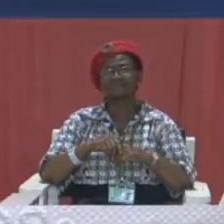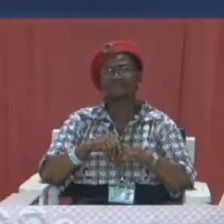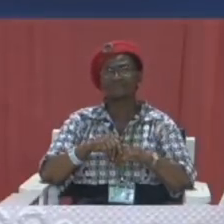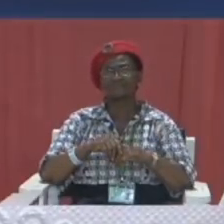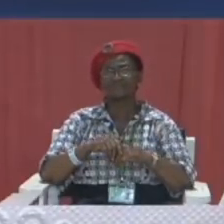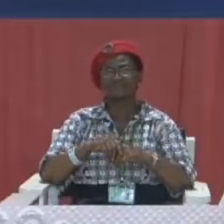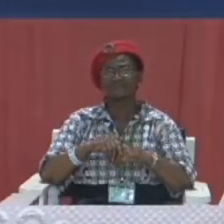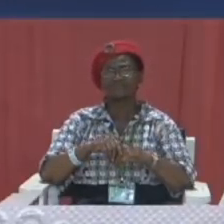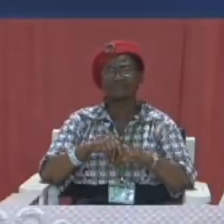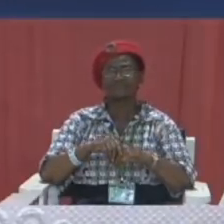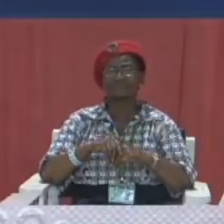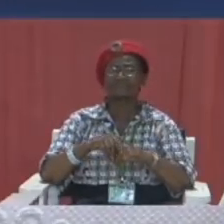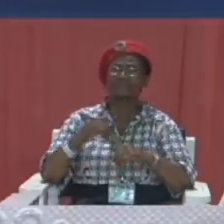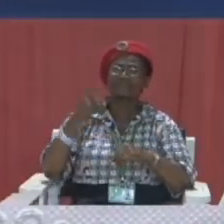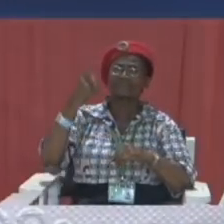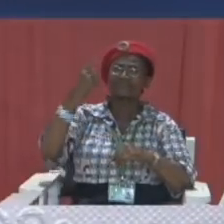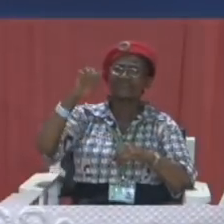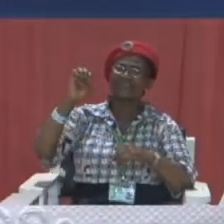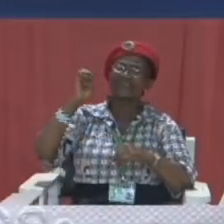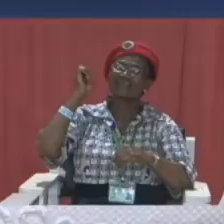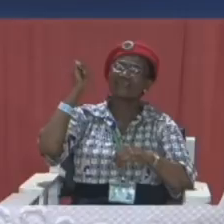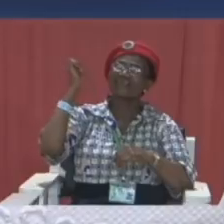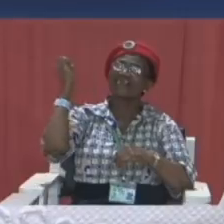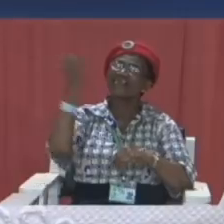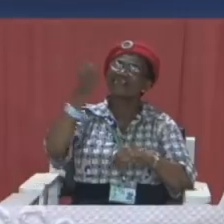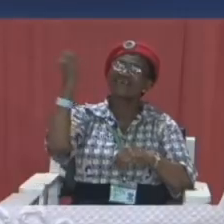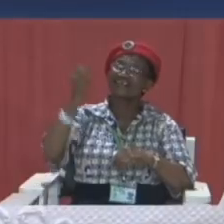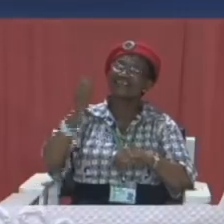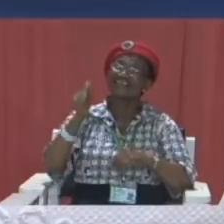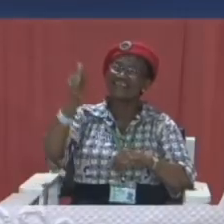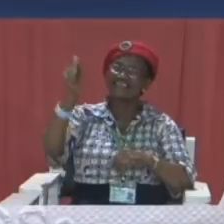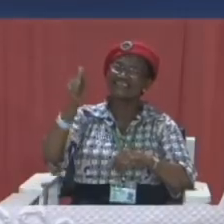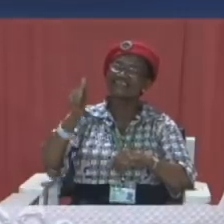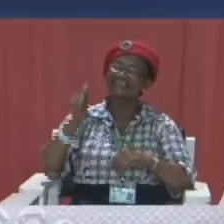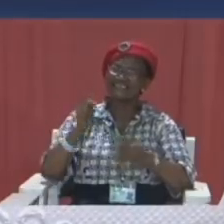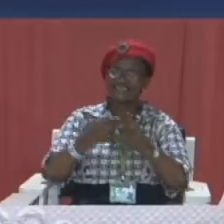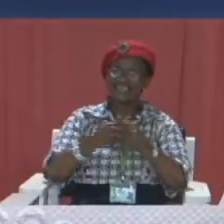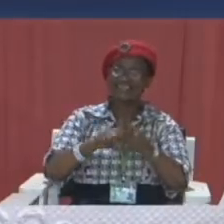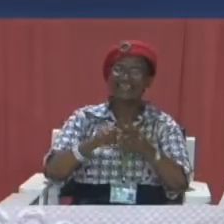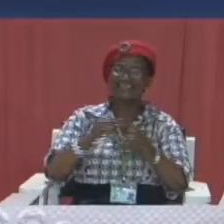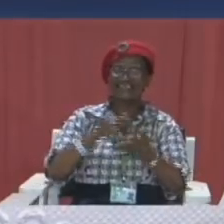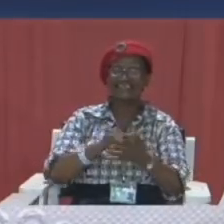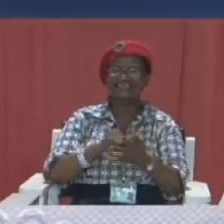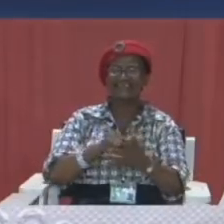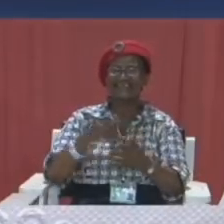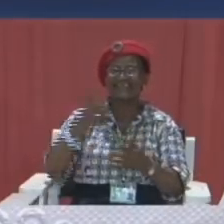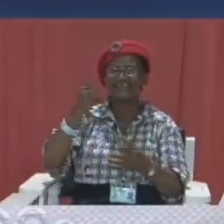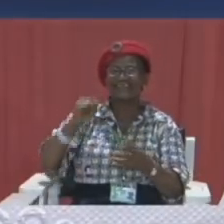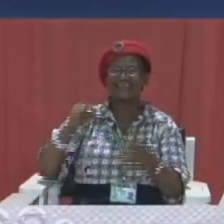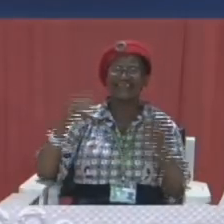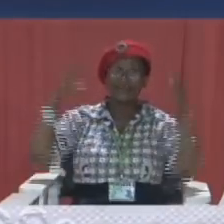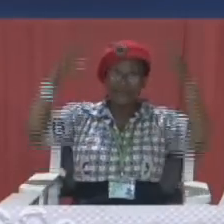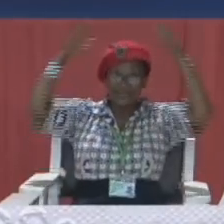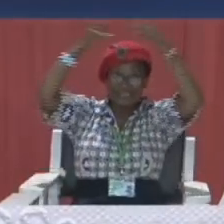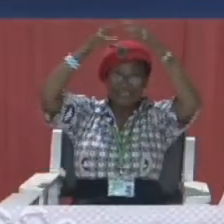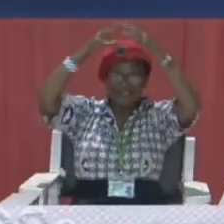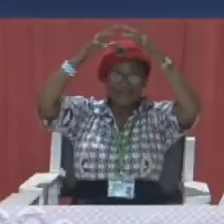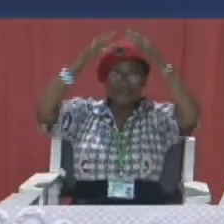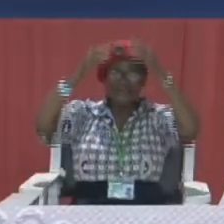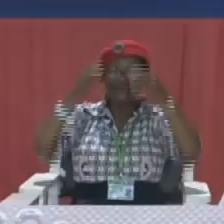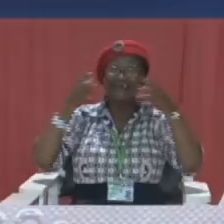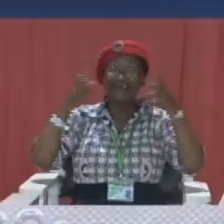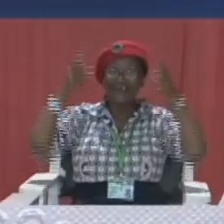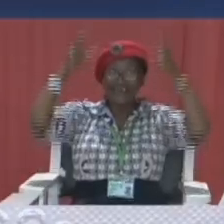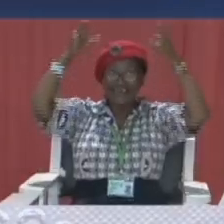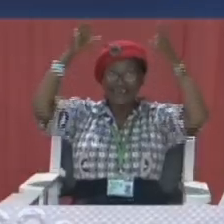The evangelist started it. The bishop crowned it. Ati bishop si wa